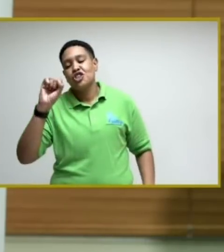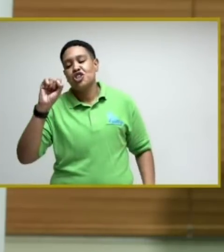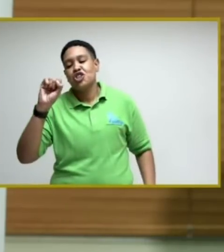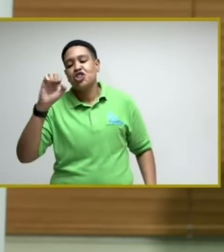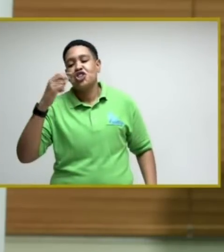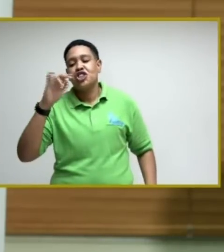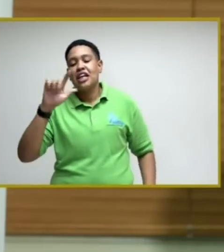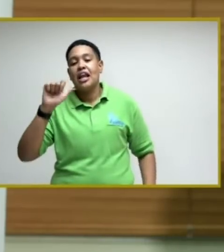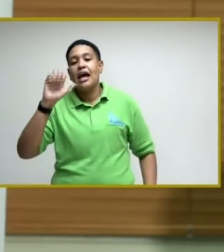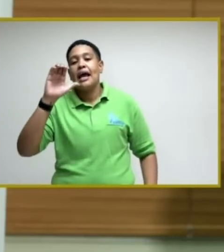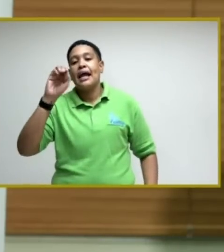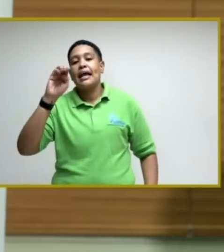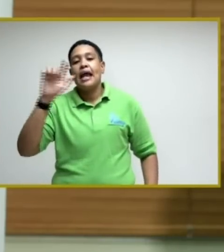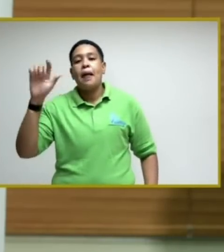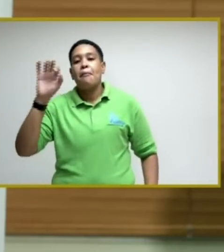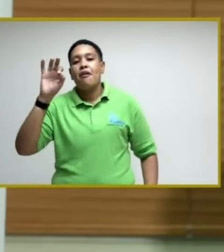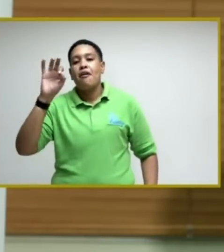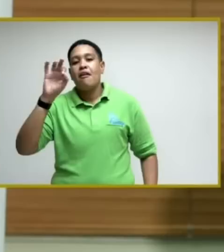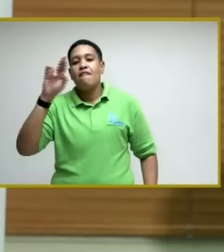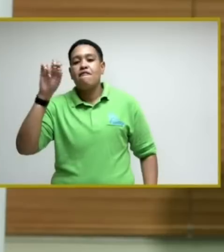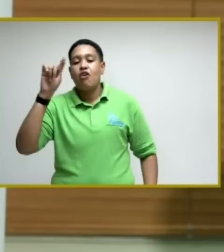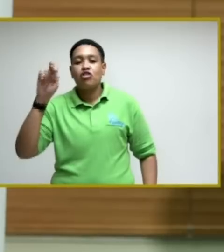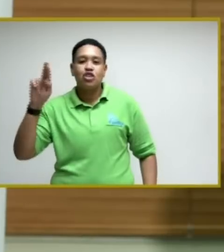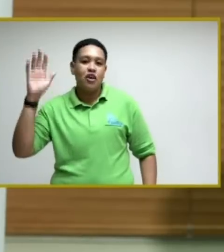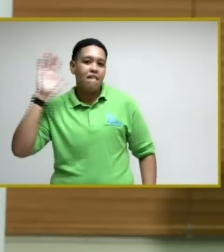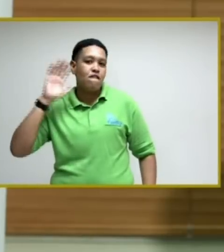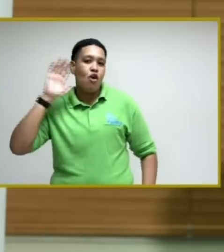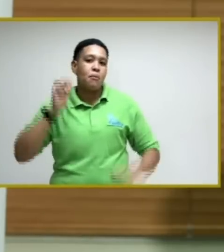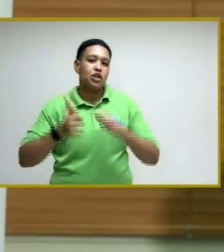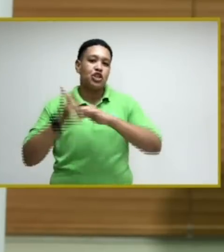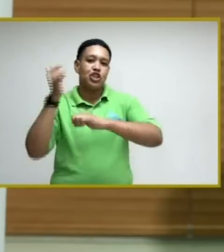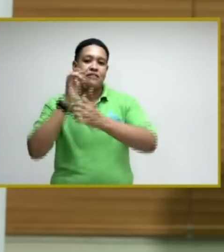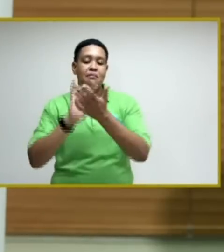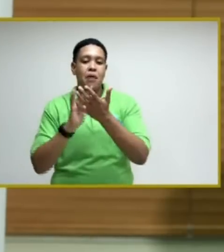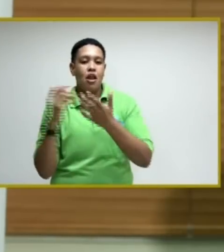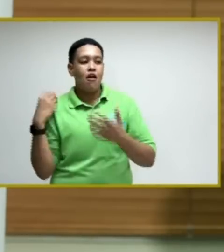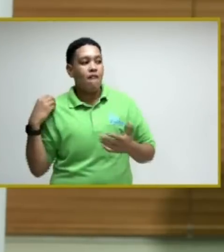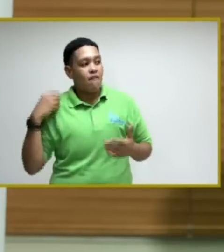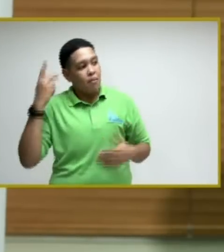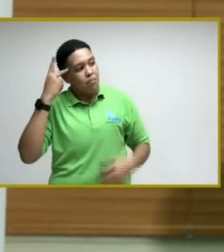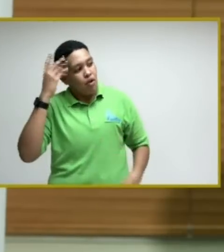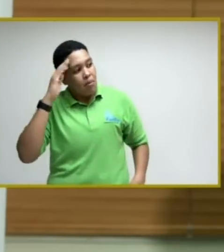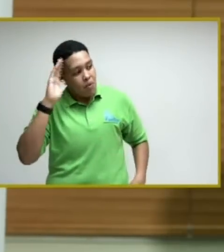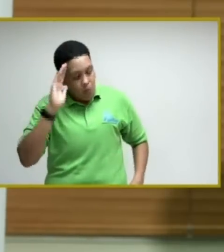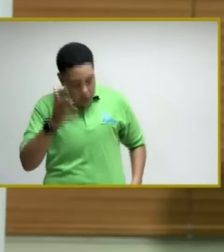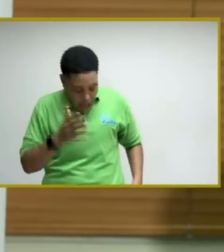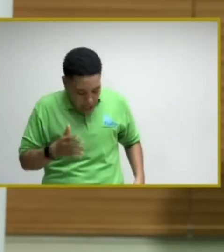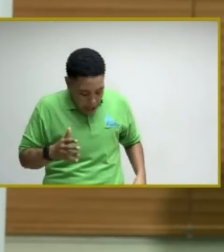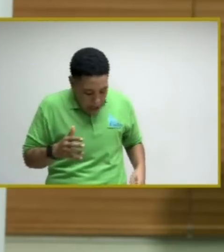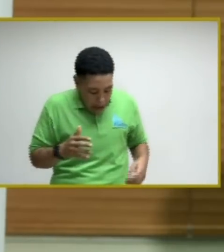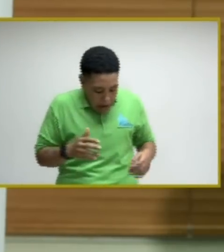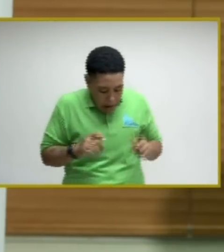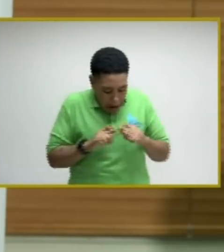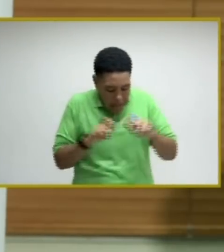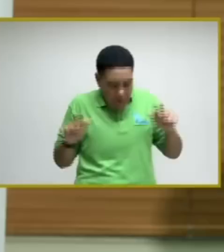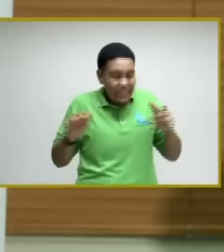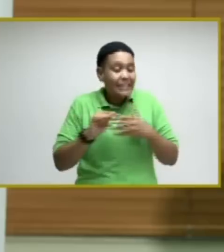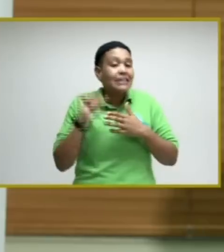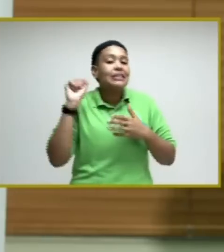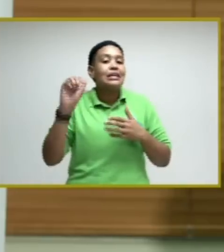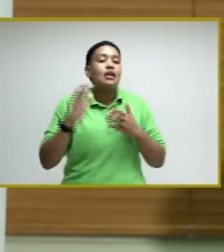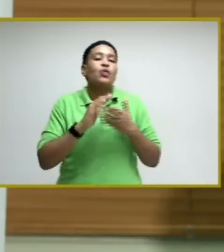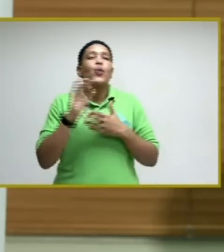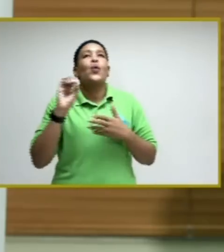Forrester, a former CMO. And the Prime Minister will a release was sent out through